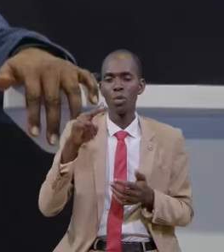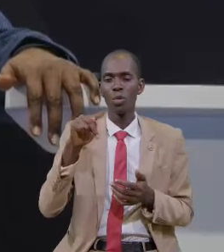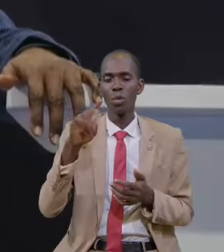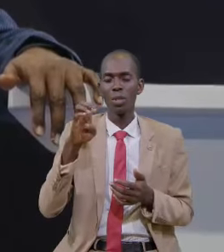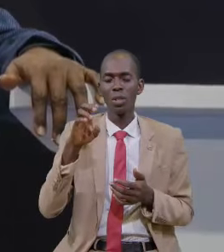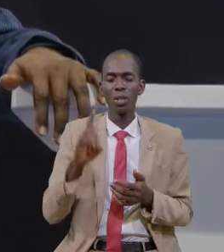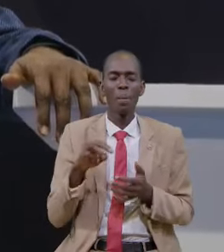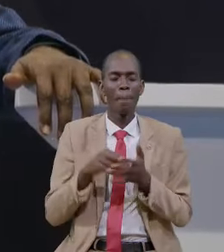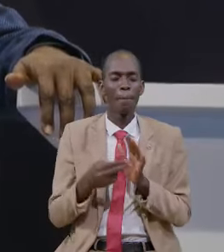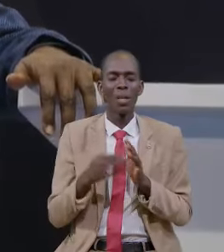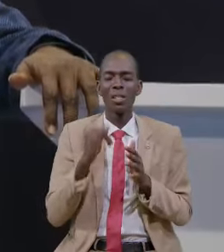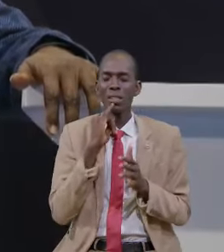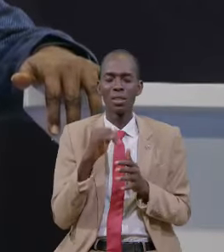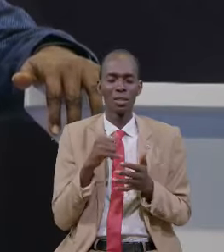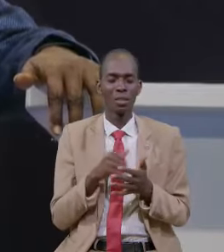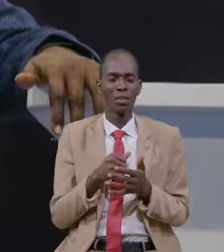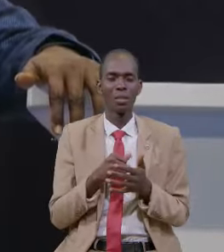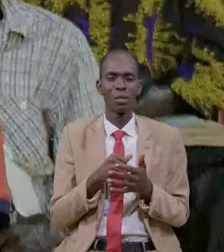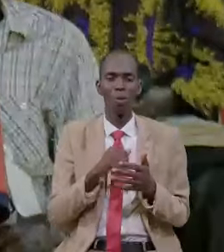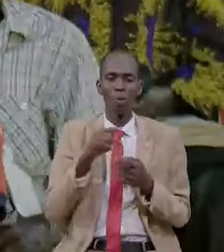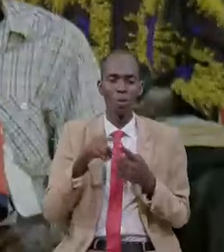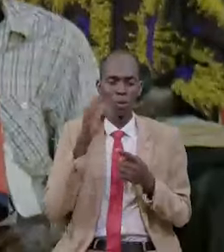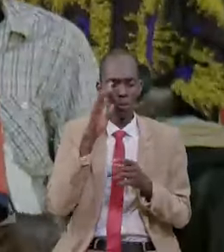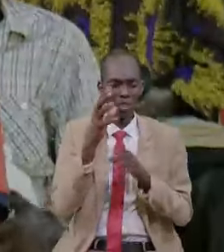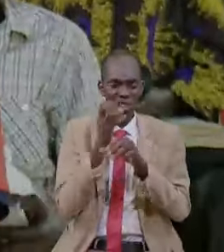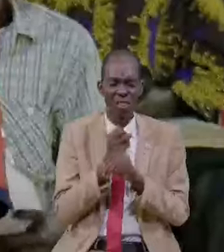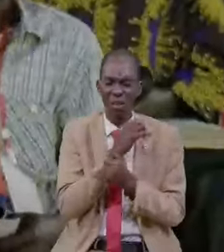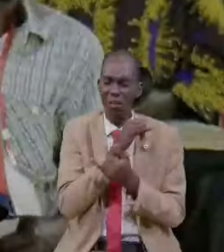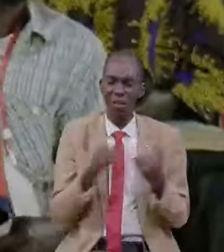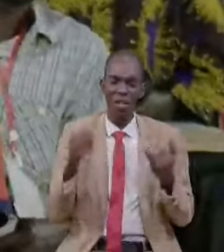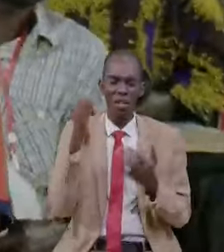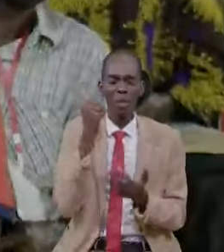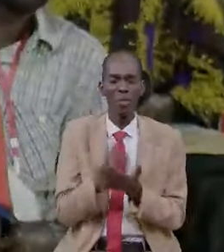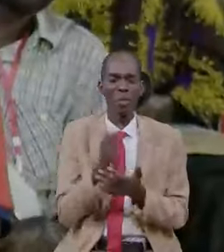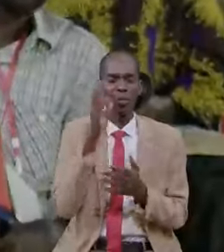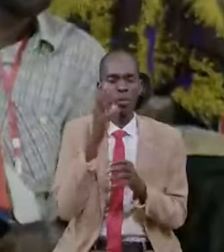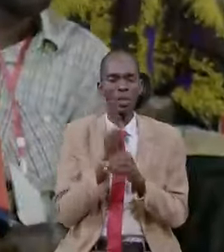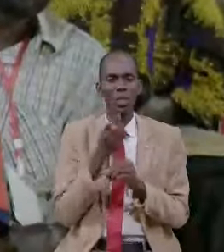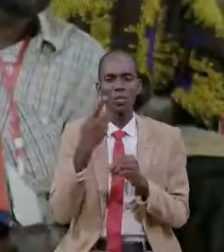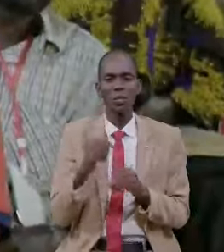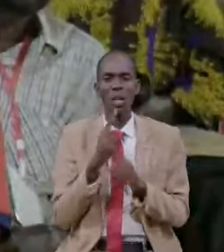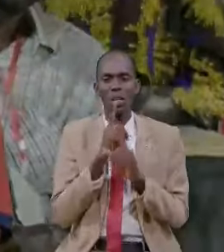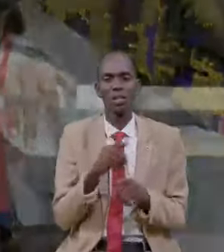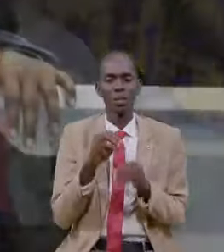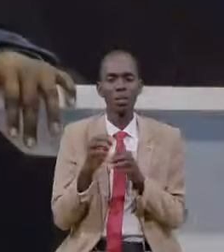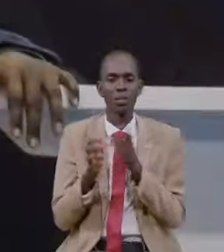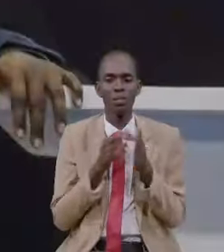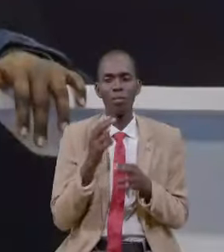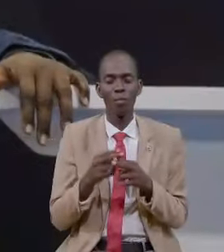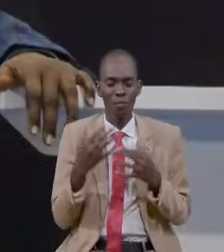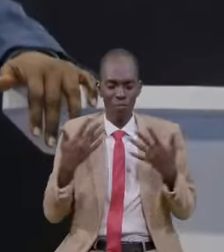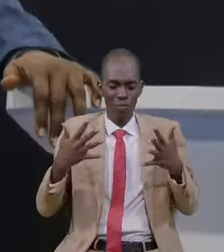when we say the final amen. But already it's imputed. It's in